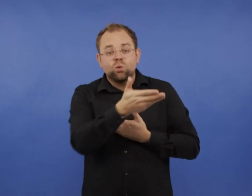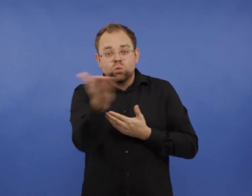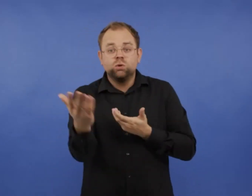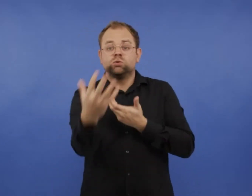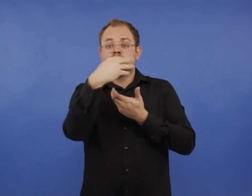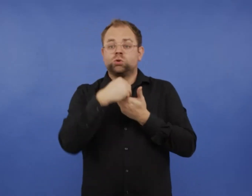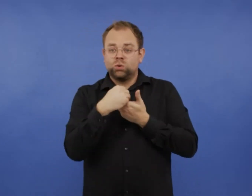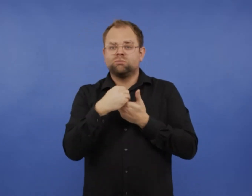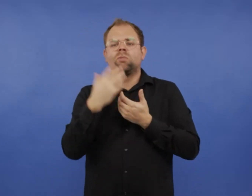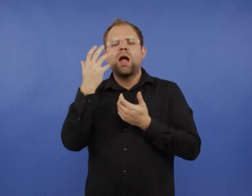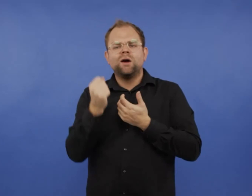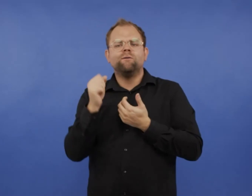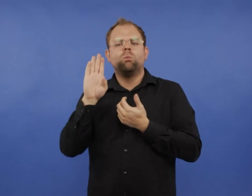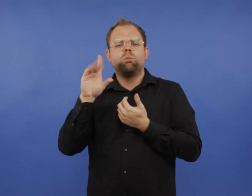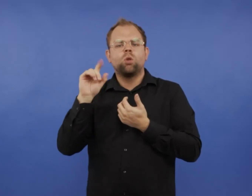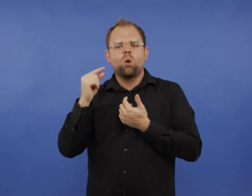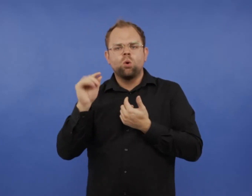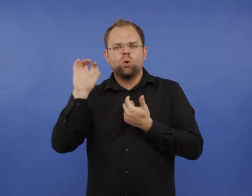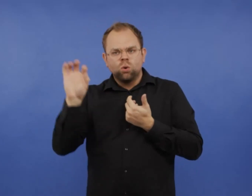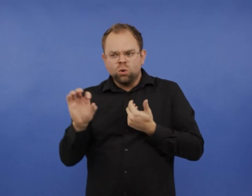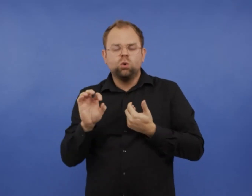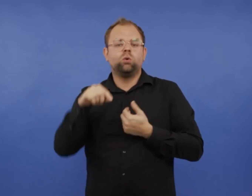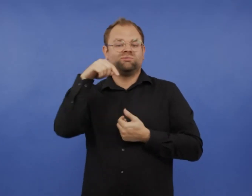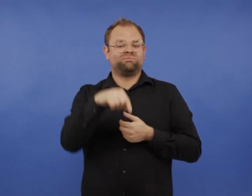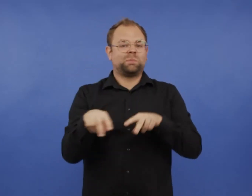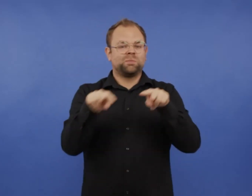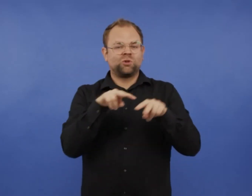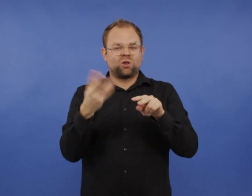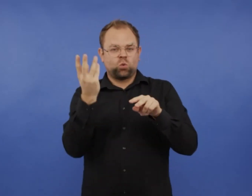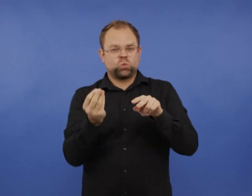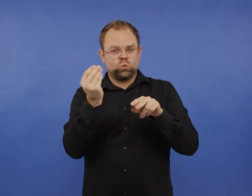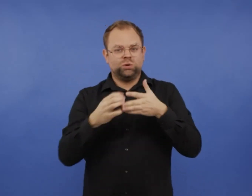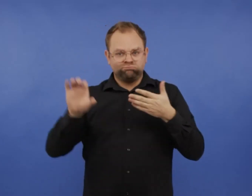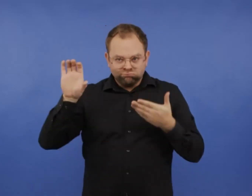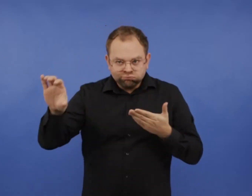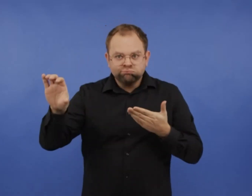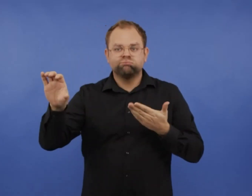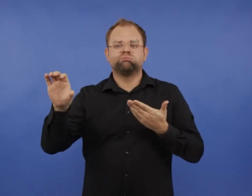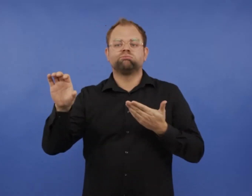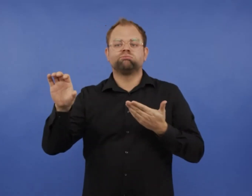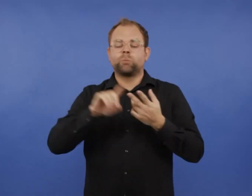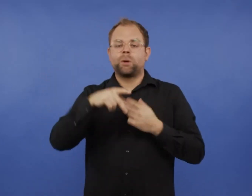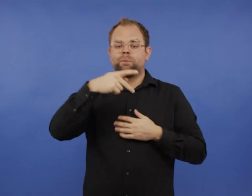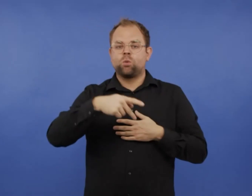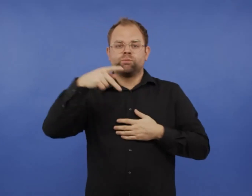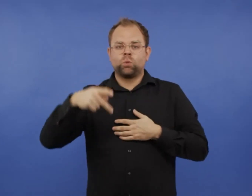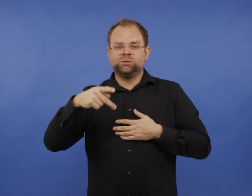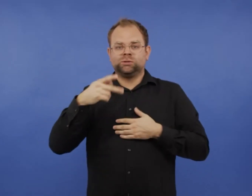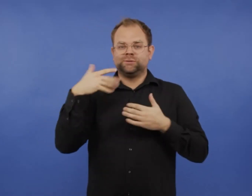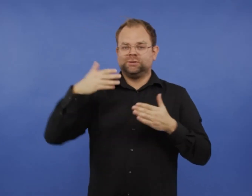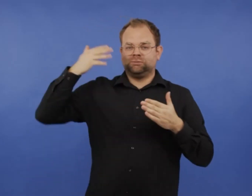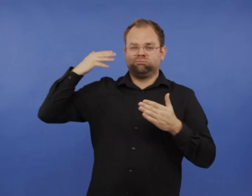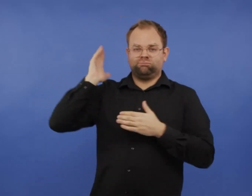with all of you, and also publicly available on IDA website. So please stay tuned, follow us on social media, and we will